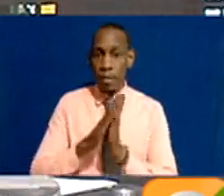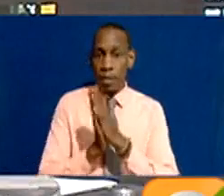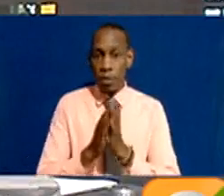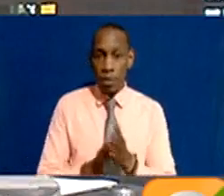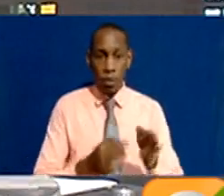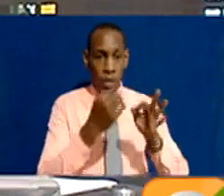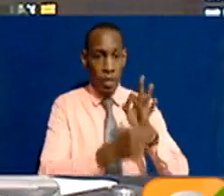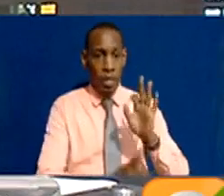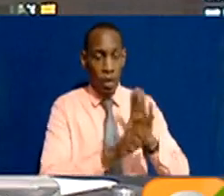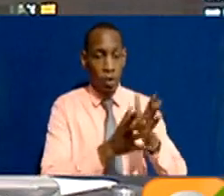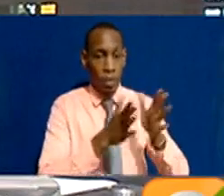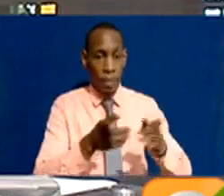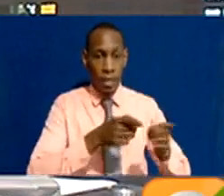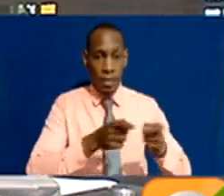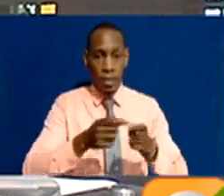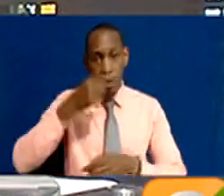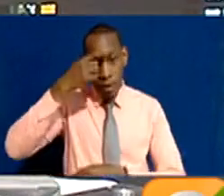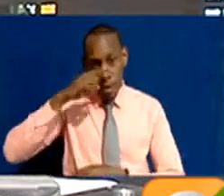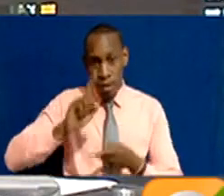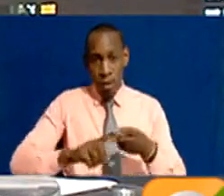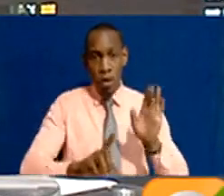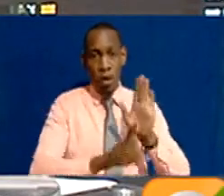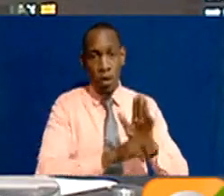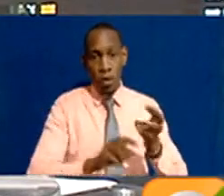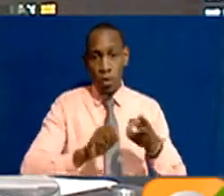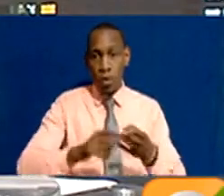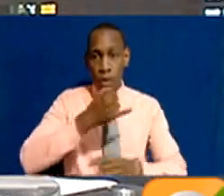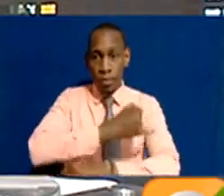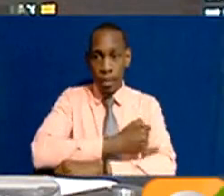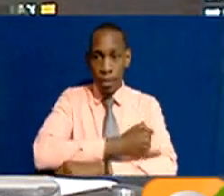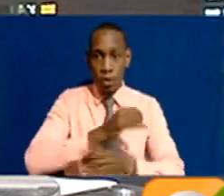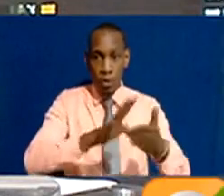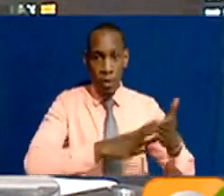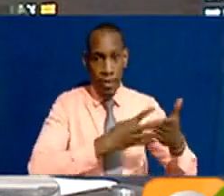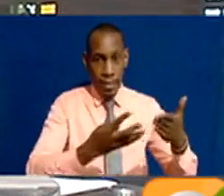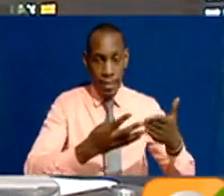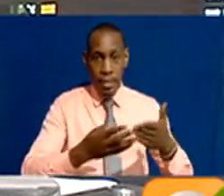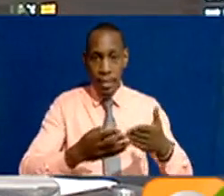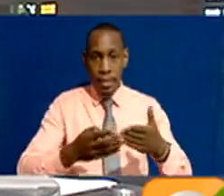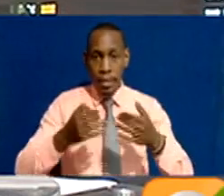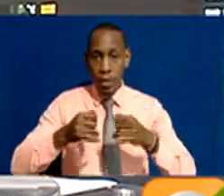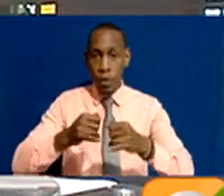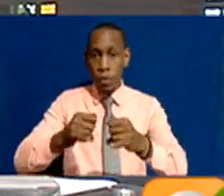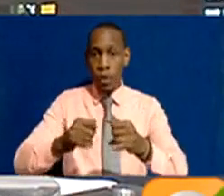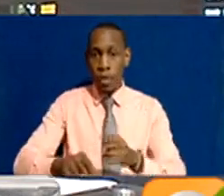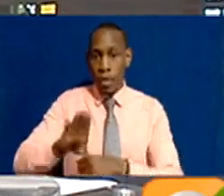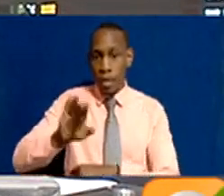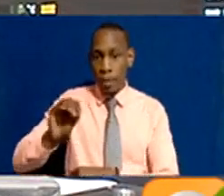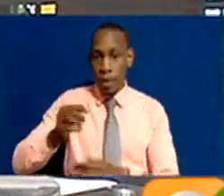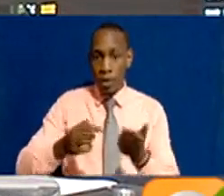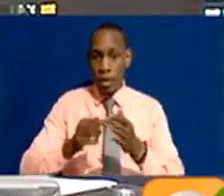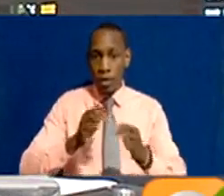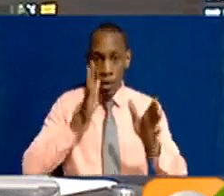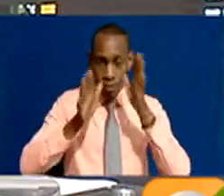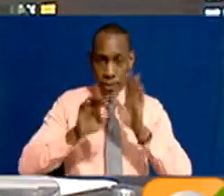There are three major laws that govern the policy, legislative and institutional mechanisms for implementing biotechnology